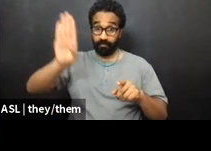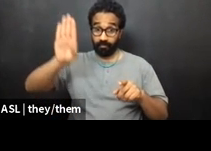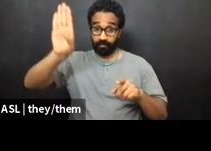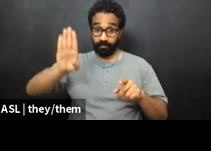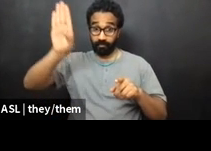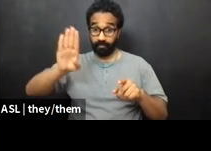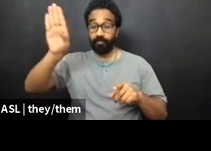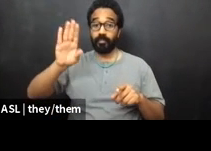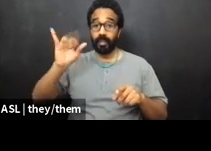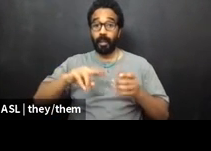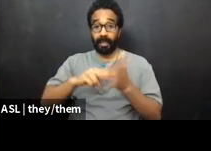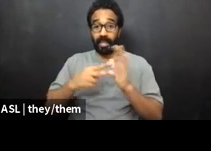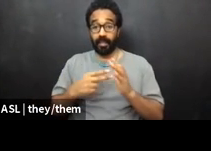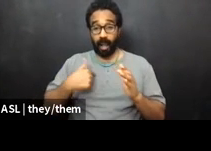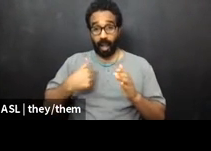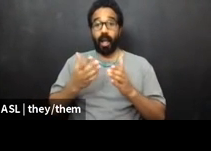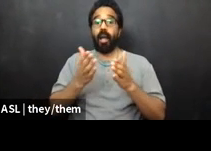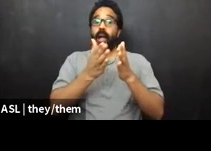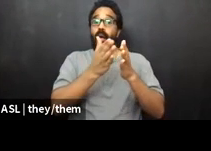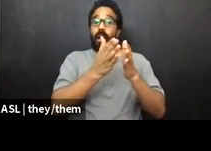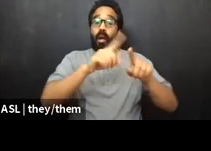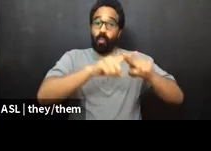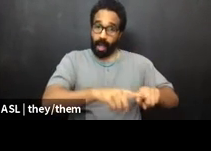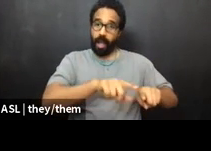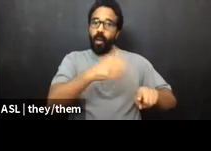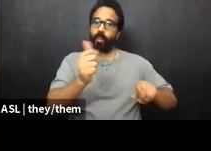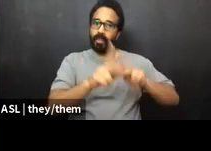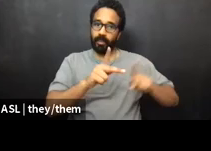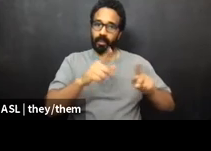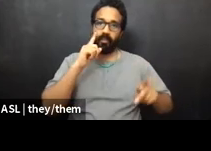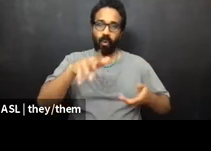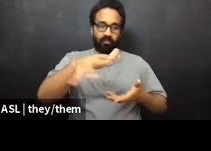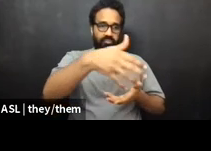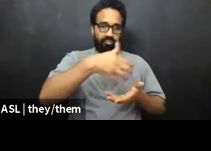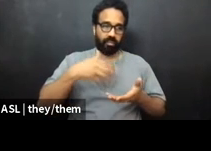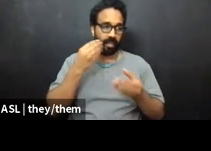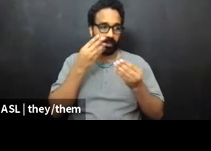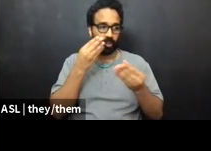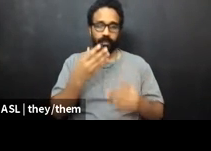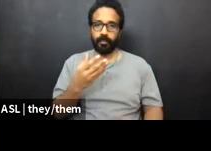rely on gathering information. Exactly, great. Is there a way for me to see?